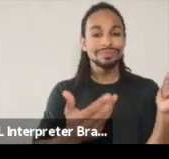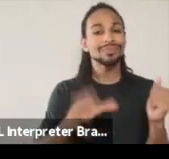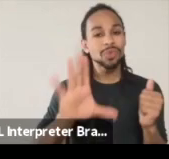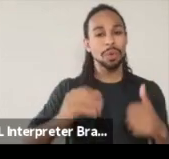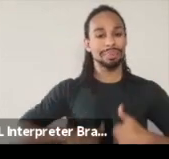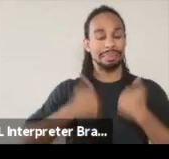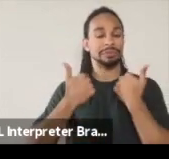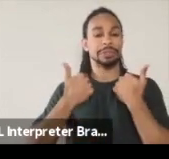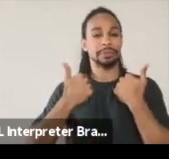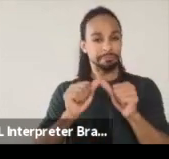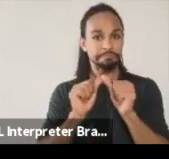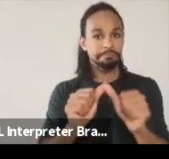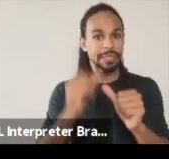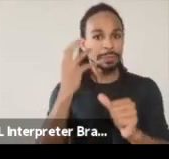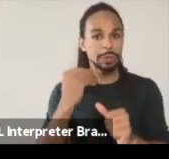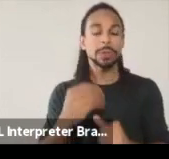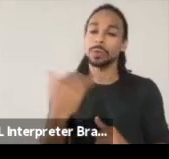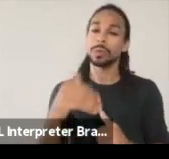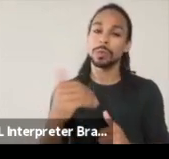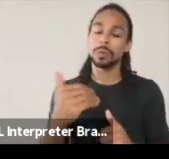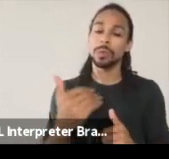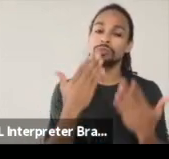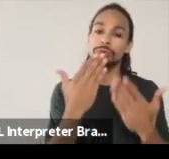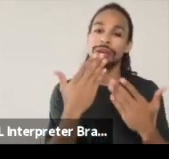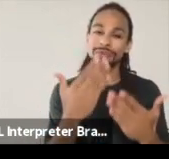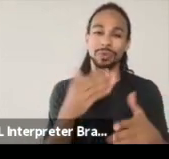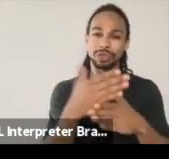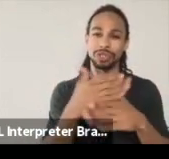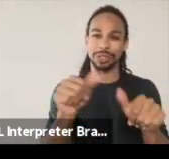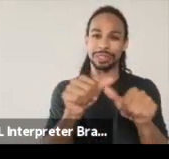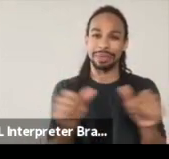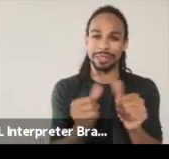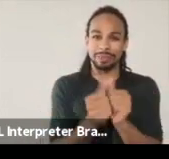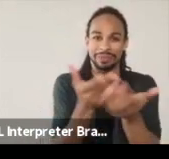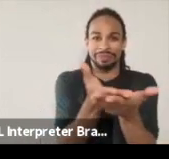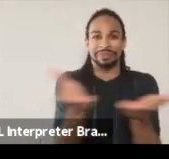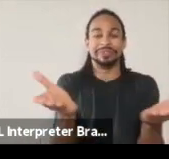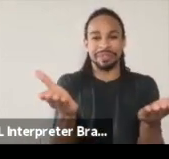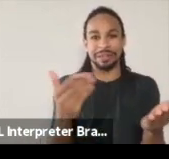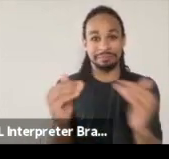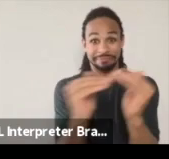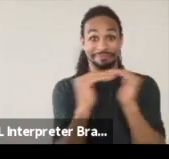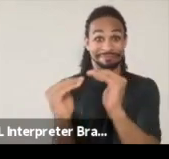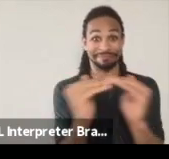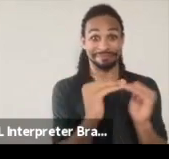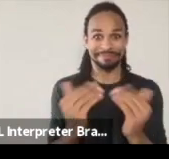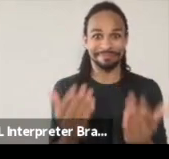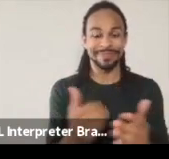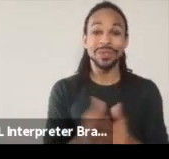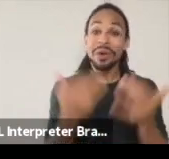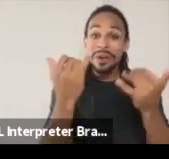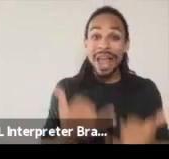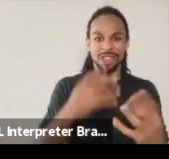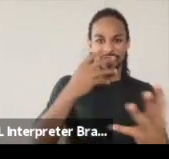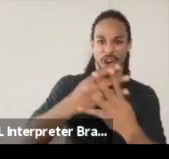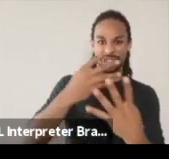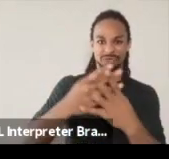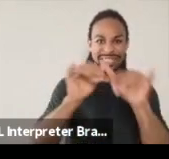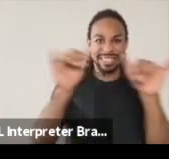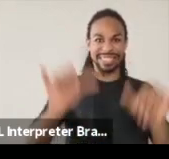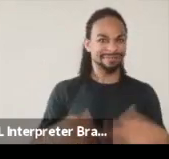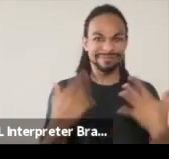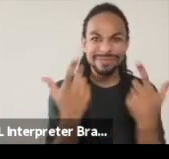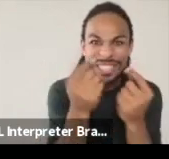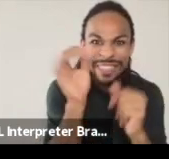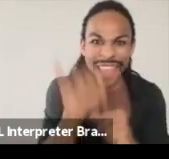be sharing this space with my comrades. So let's talk about what is the carceral system. You're gonna hear us probably